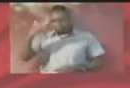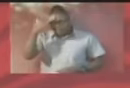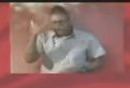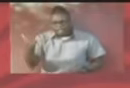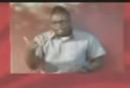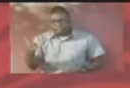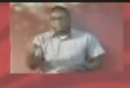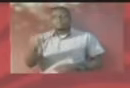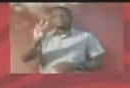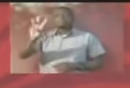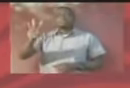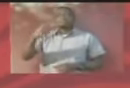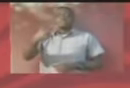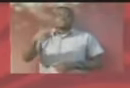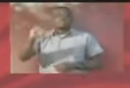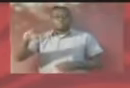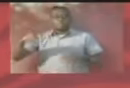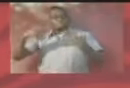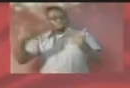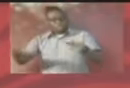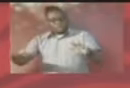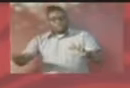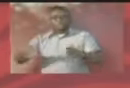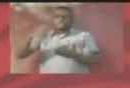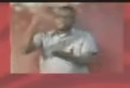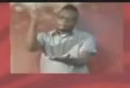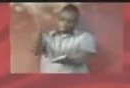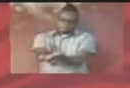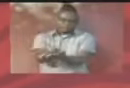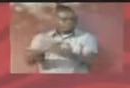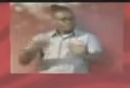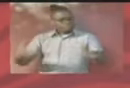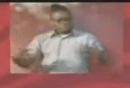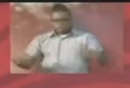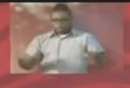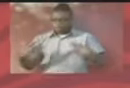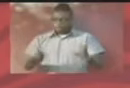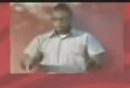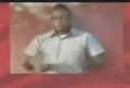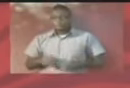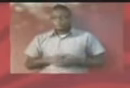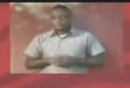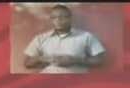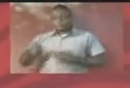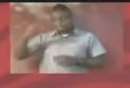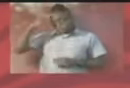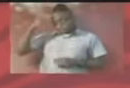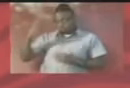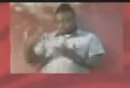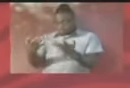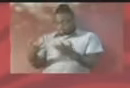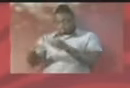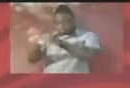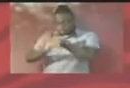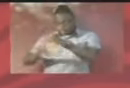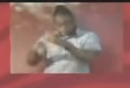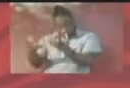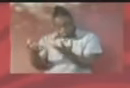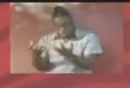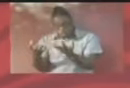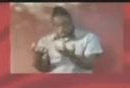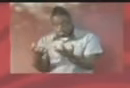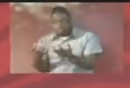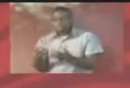Health Organization, and by our regulatory standards, and because I wanted to protect my clients,